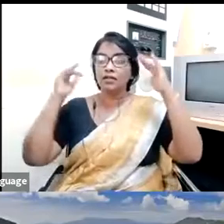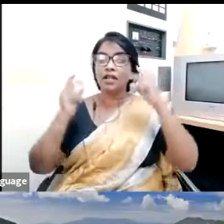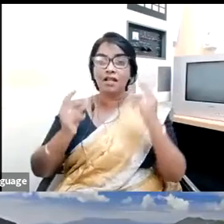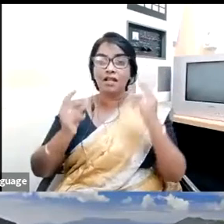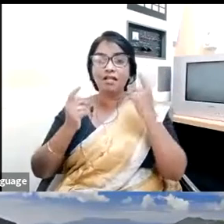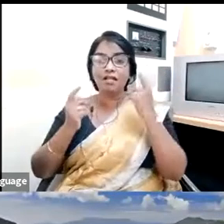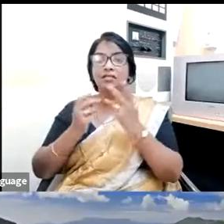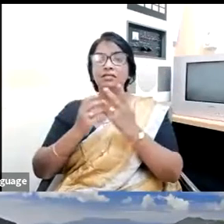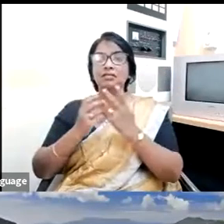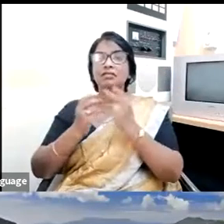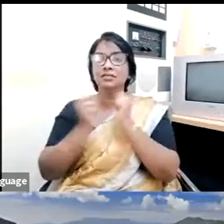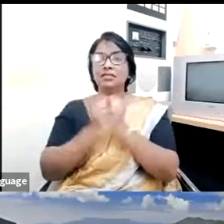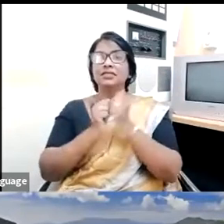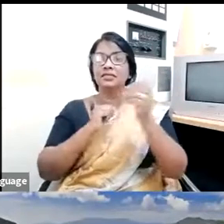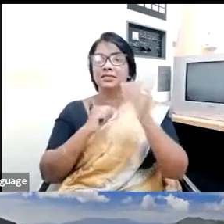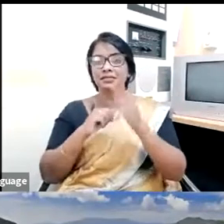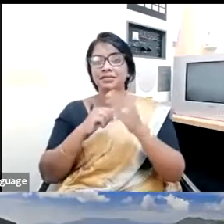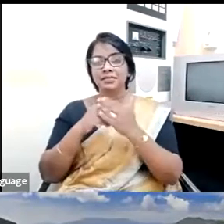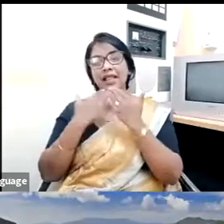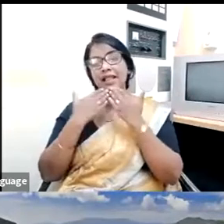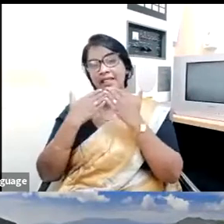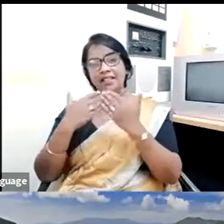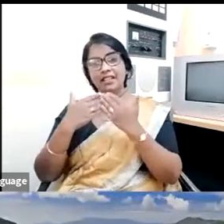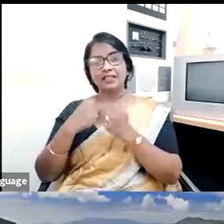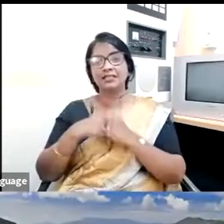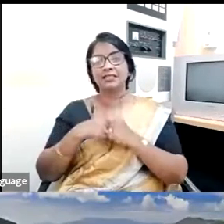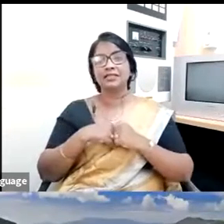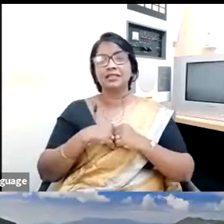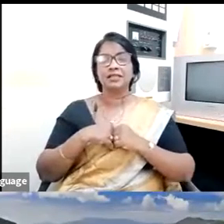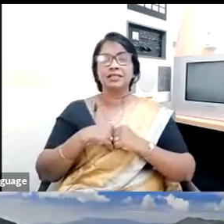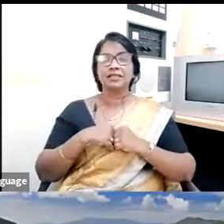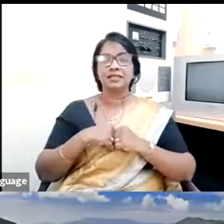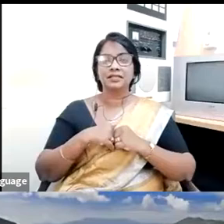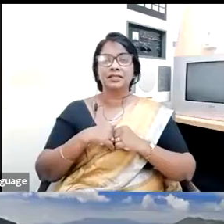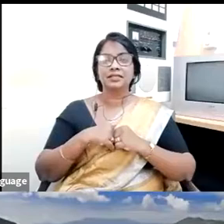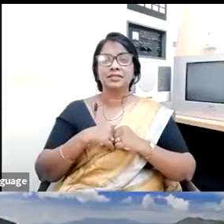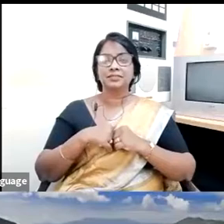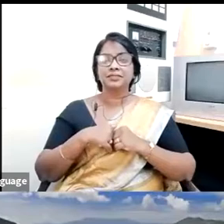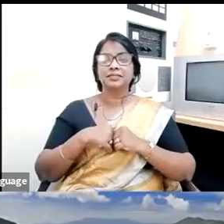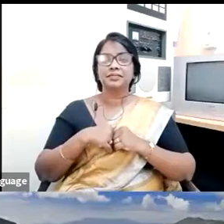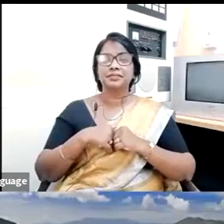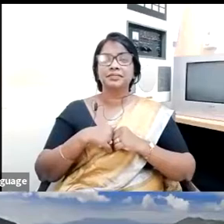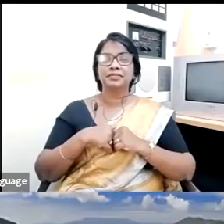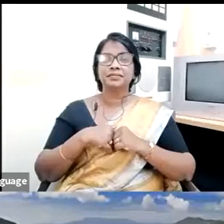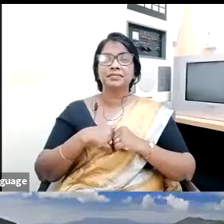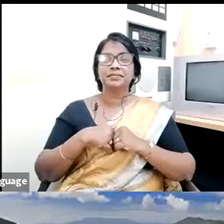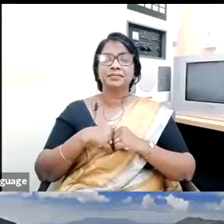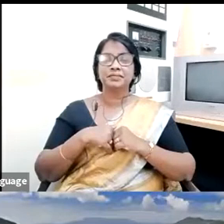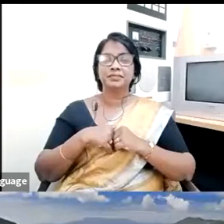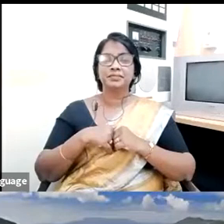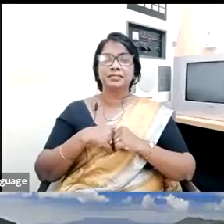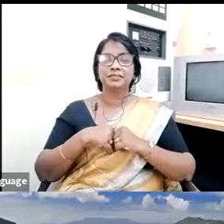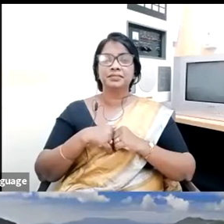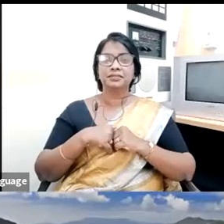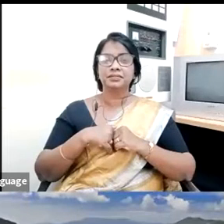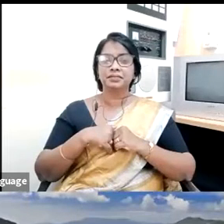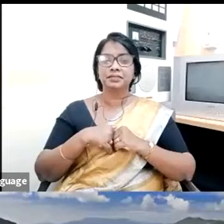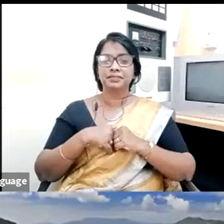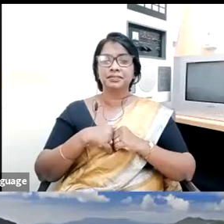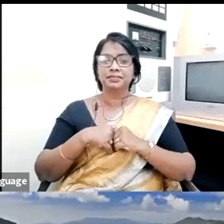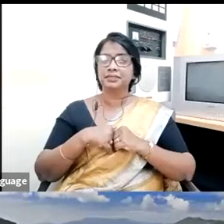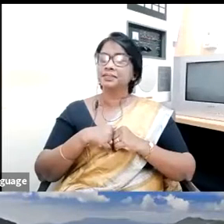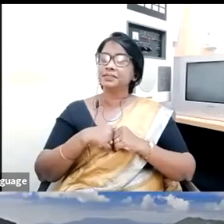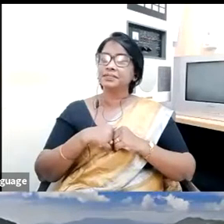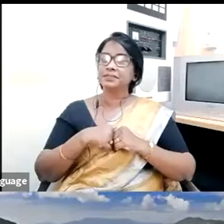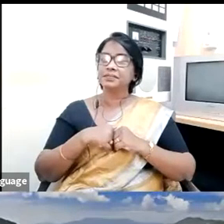you. Shirani, you would like to chip in there? Yeah, sure. Roshan, I'll come to you as well. Just to sort